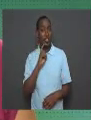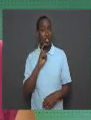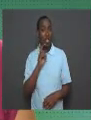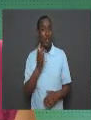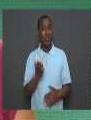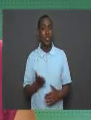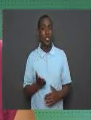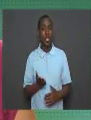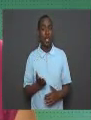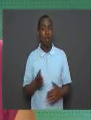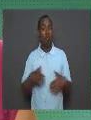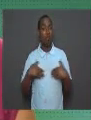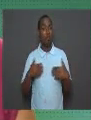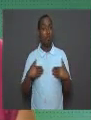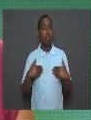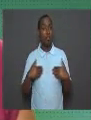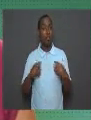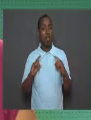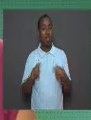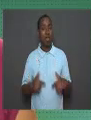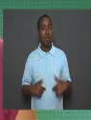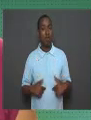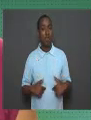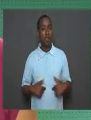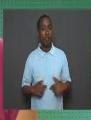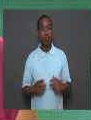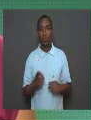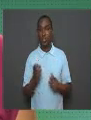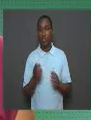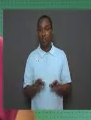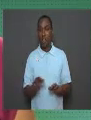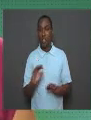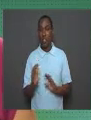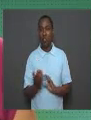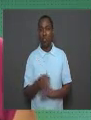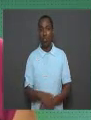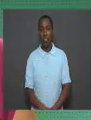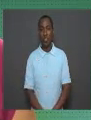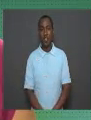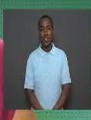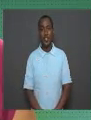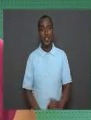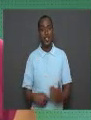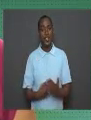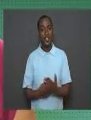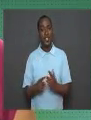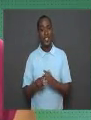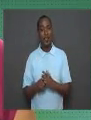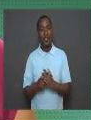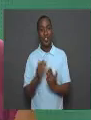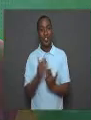a healthy lifestyle is important. Let us begin the lesson.